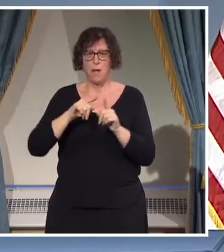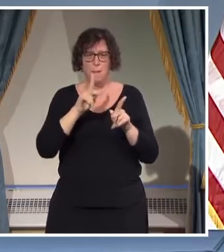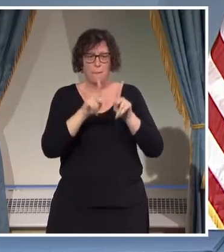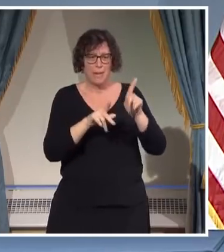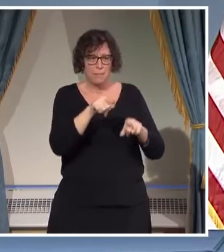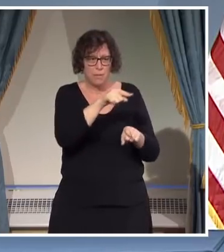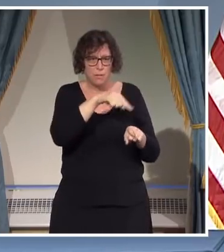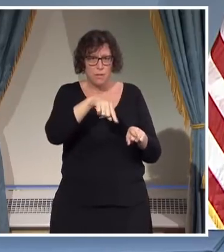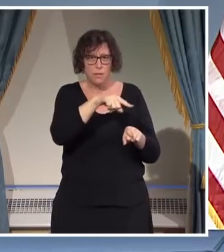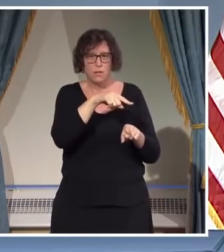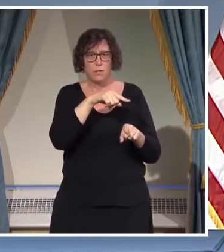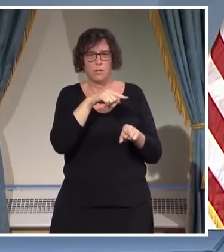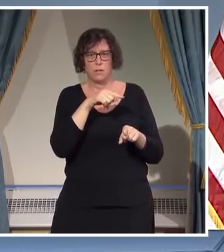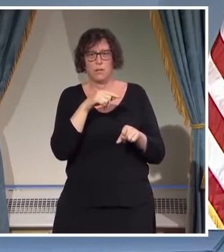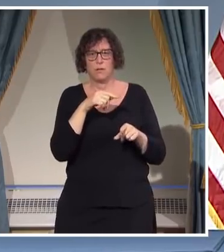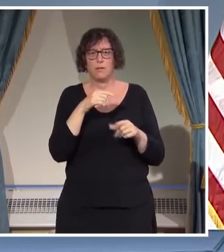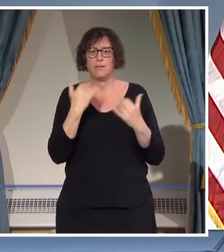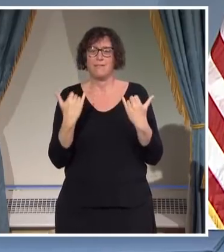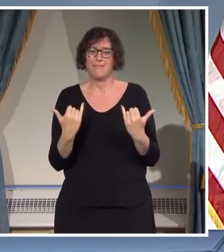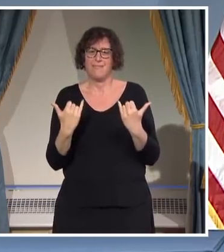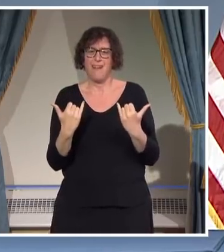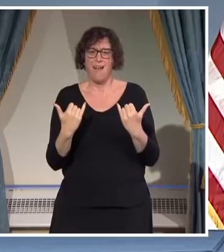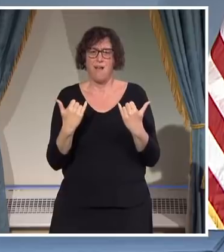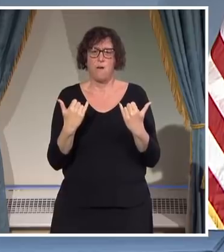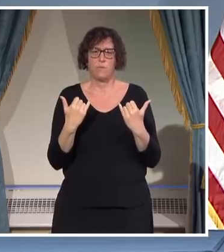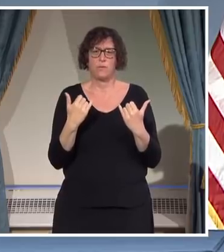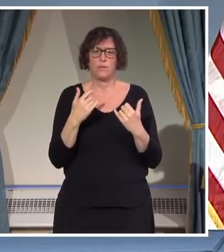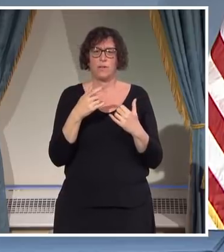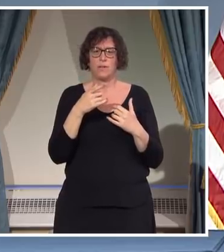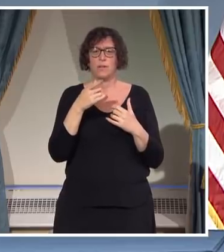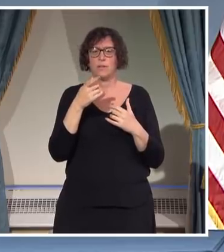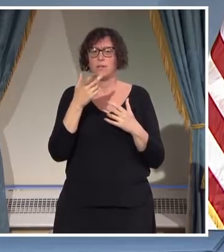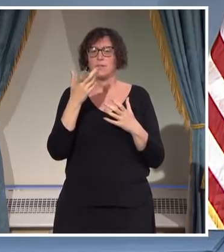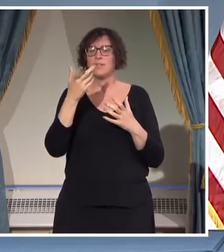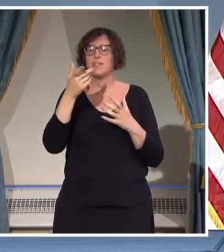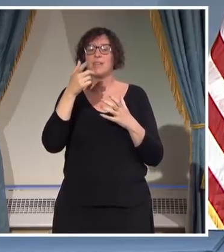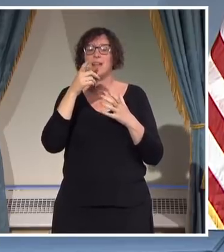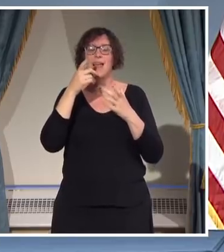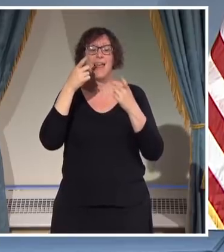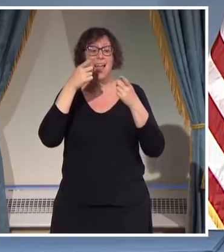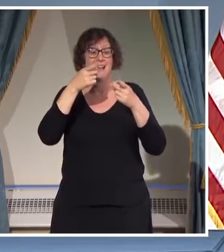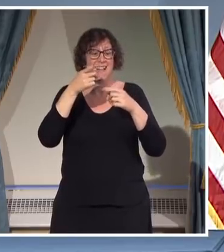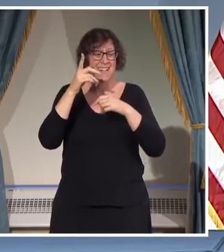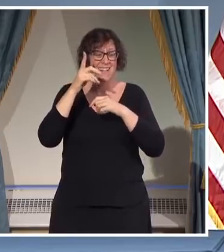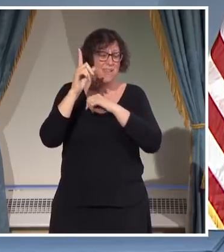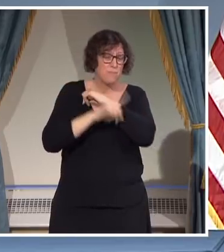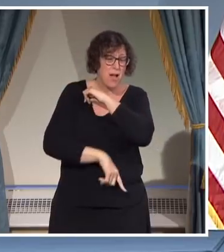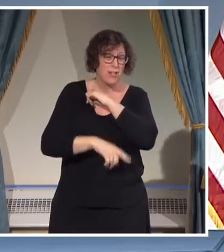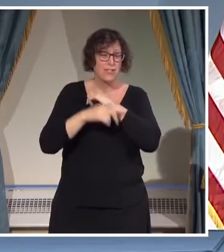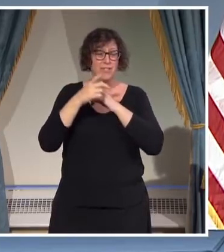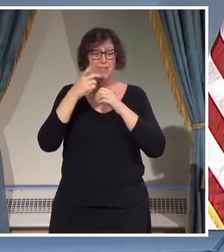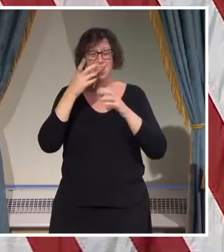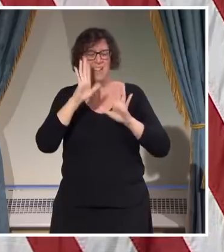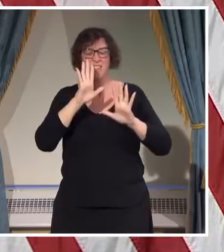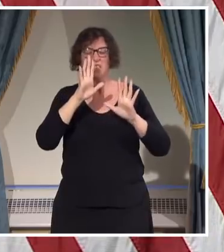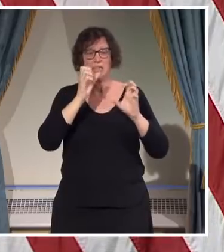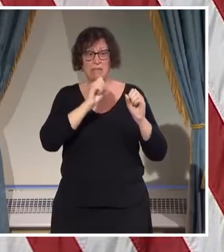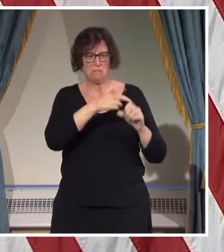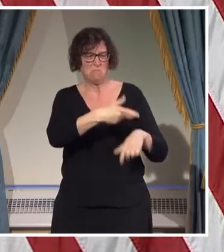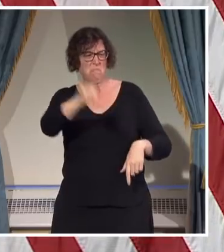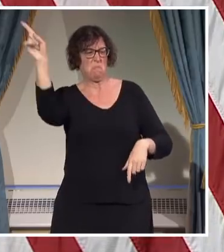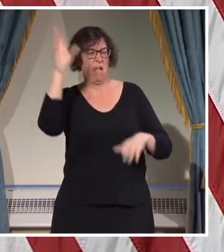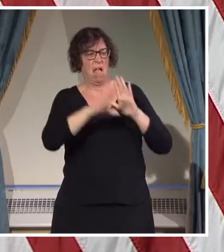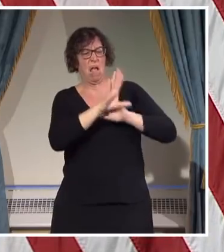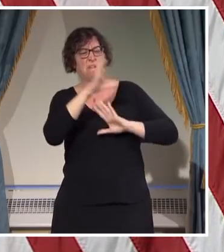not happening. And that is absolutely the right thing in the middle of a crisis like this. To the question of whether we can do